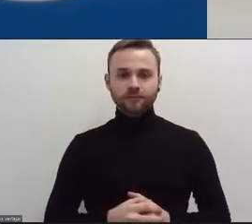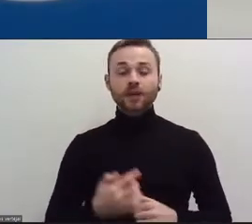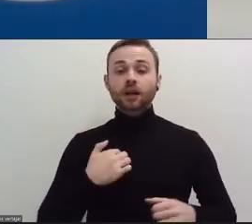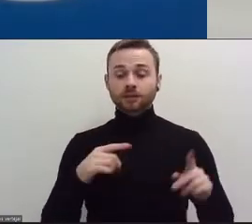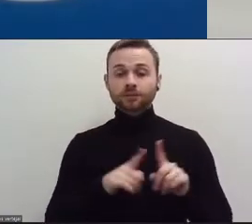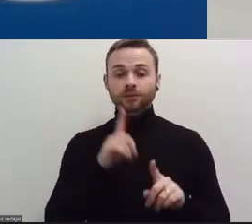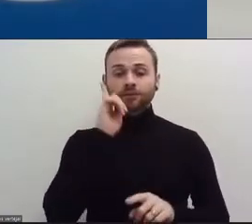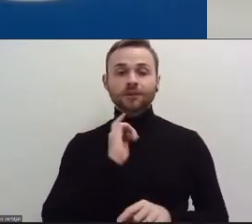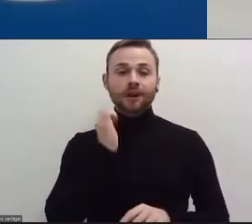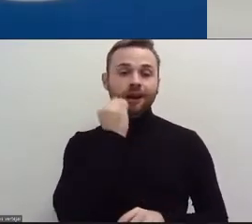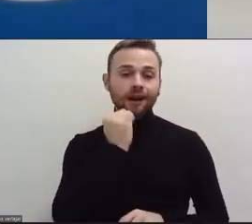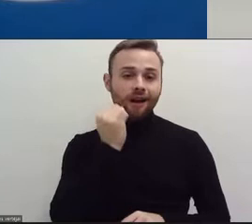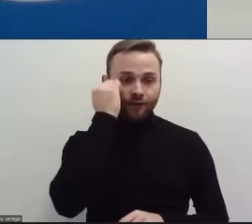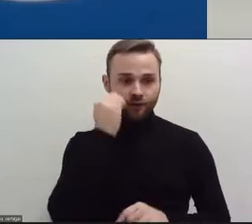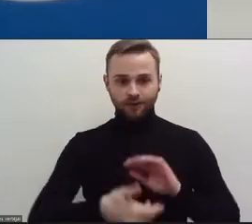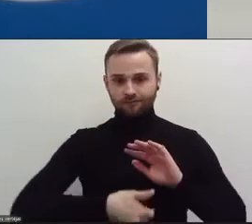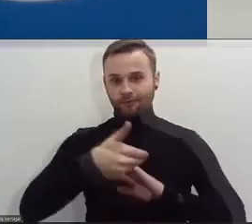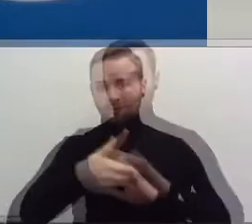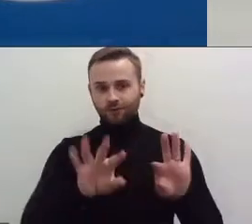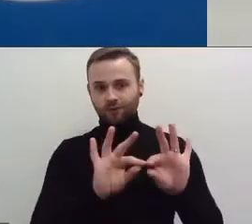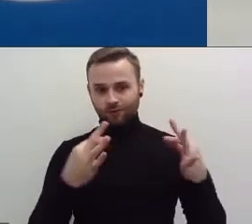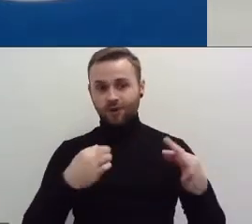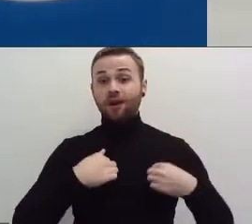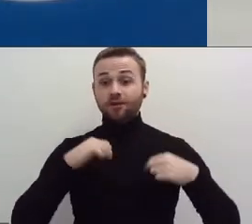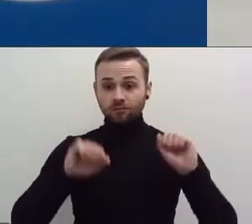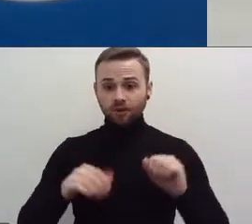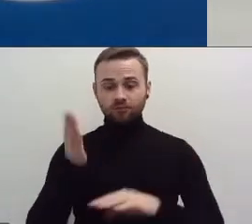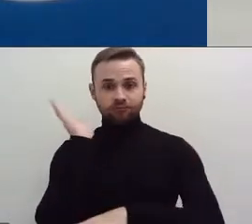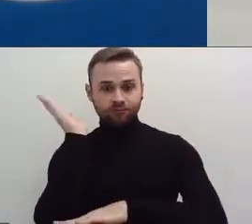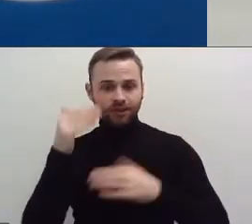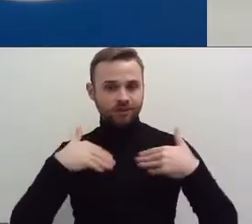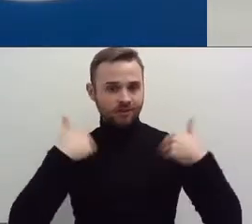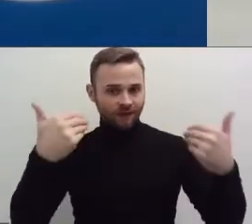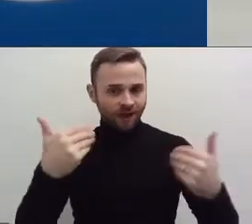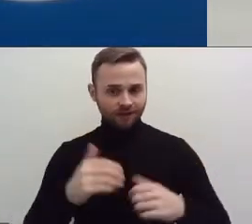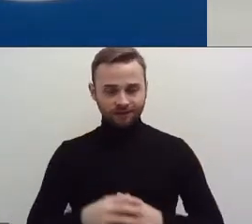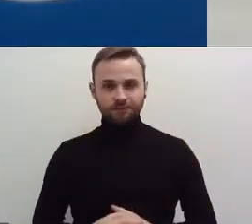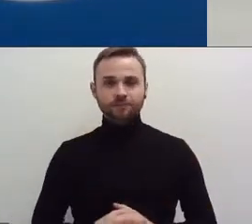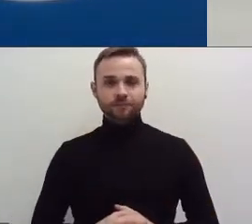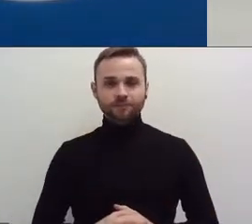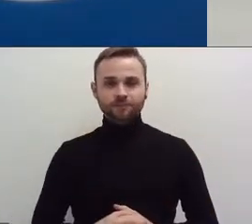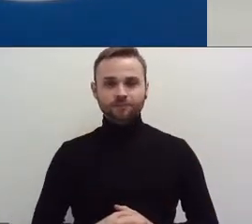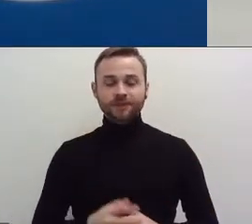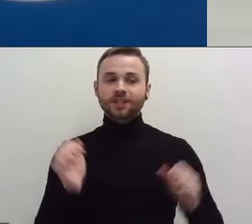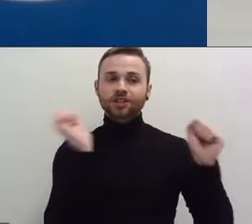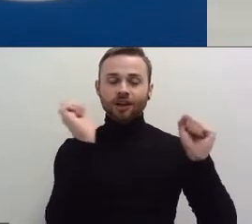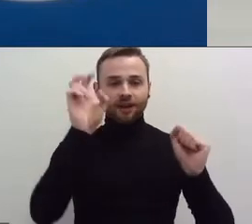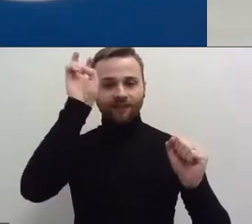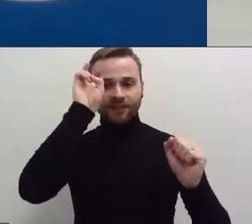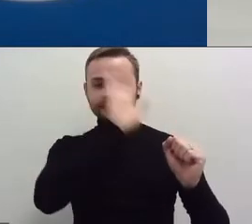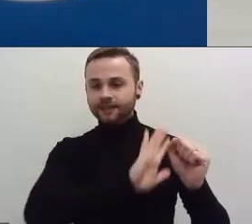some opening remarks at this Nordic-Baltic event. So thank you and warmly welcome to